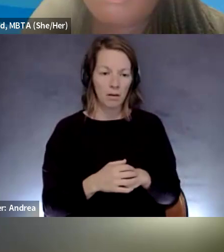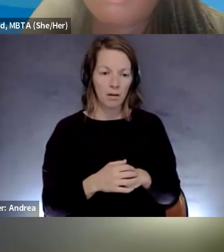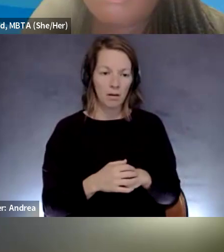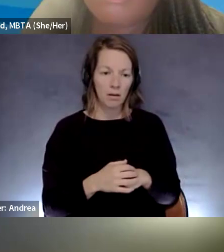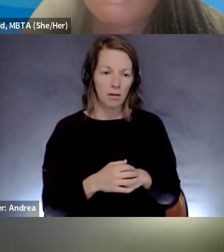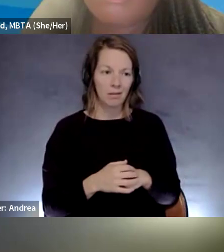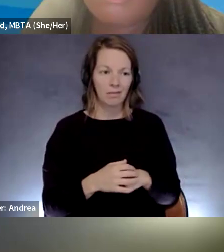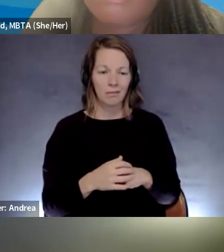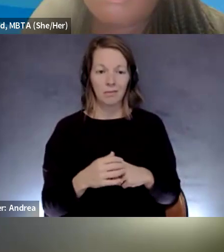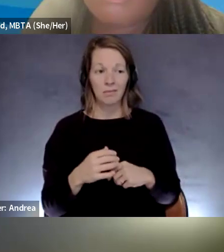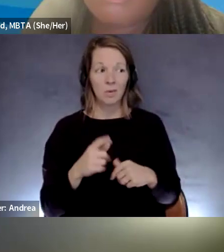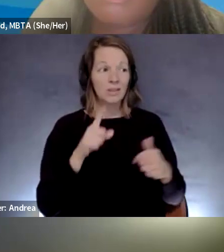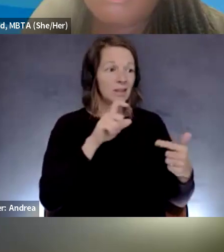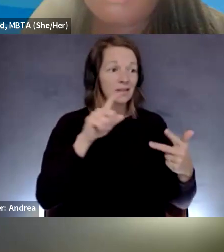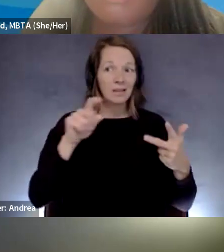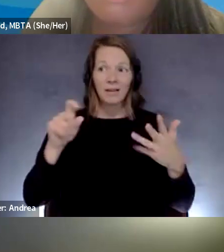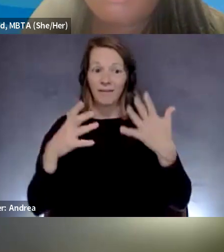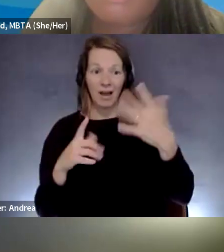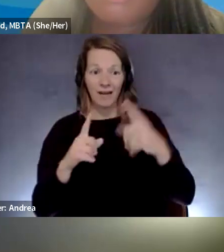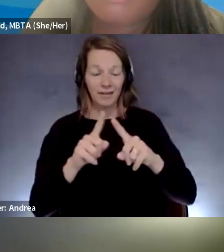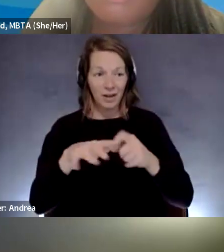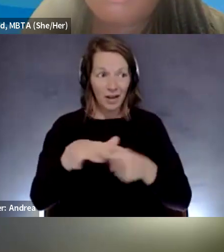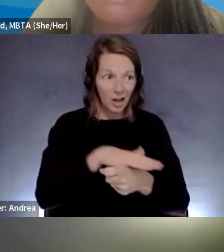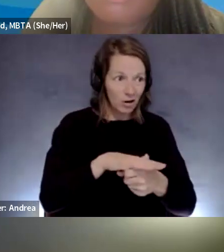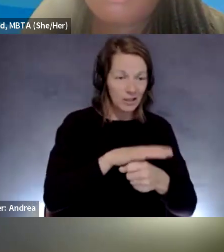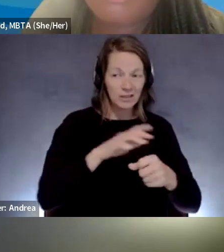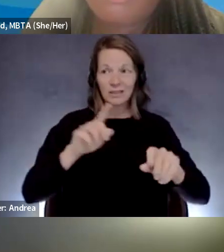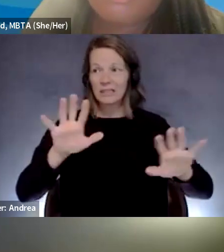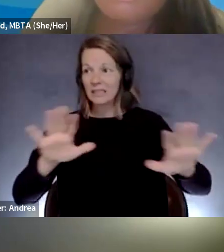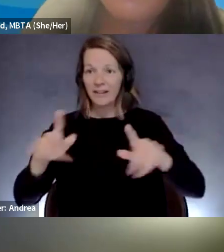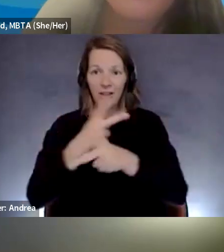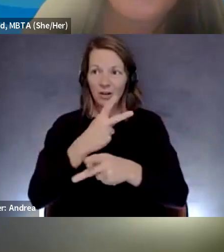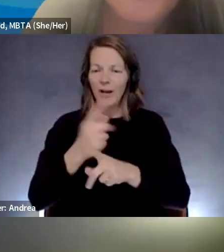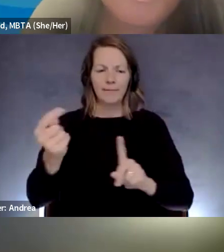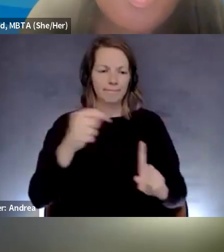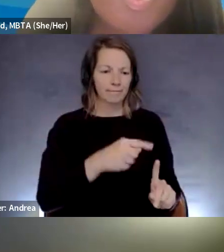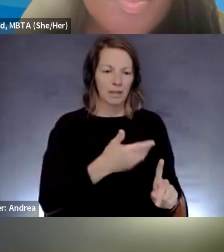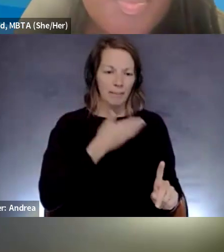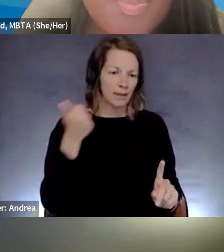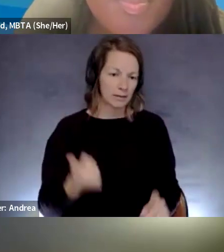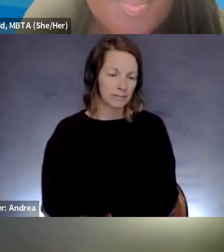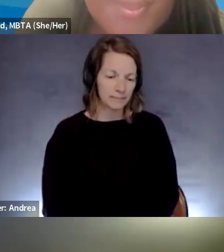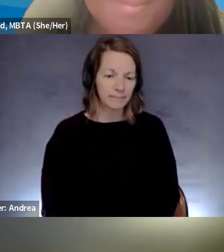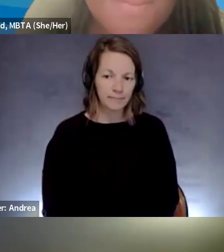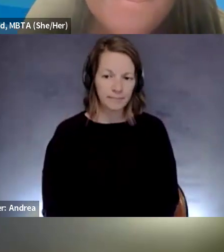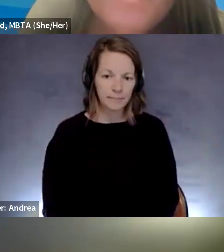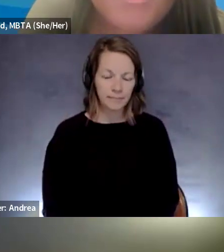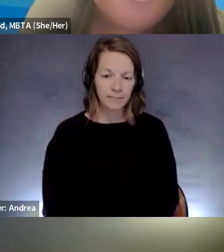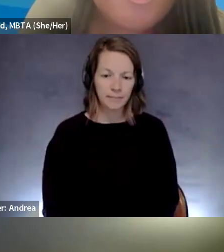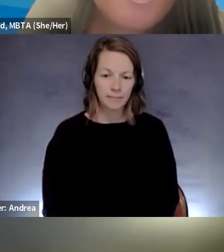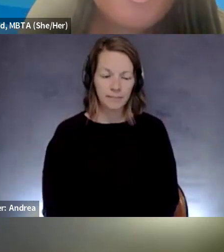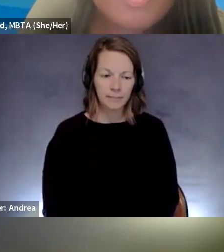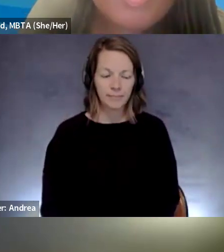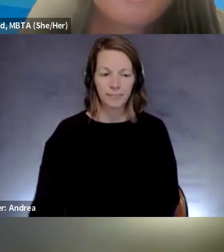5 different sites, and then multiple alignments among those sites. This really was the best one. Thanks, Joe. And